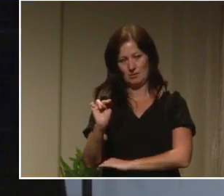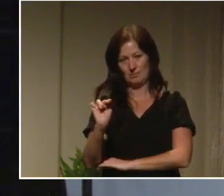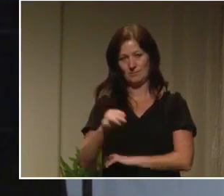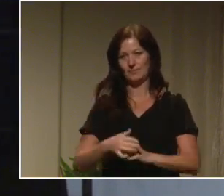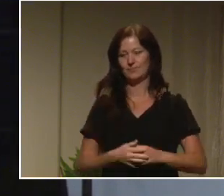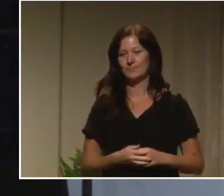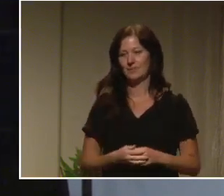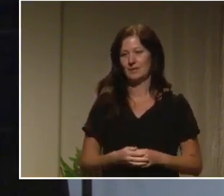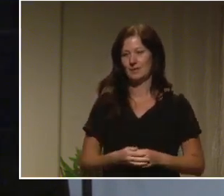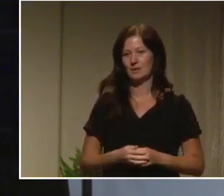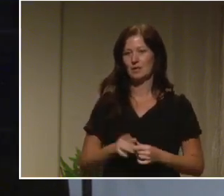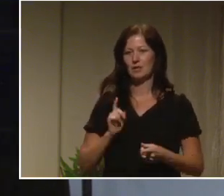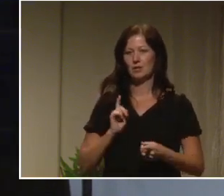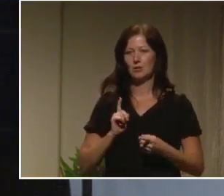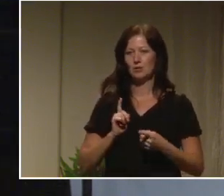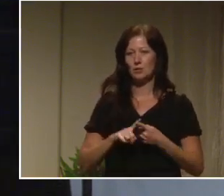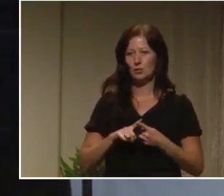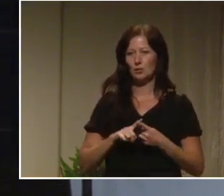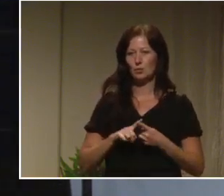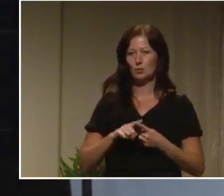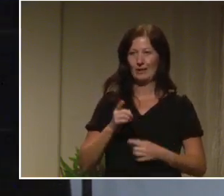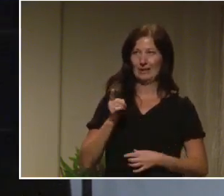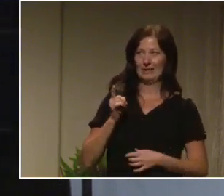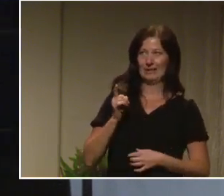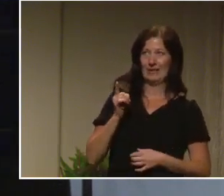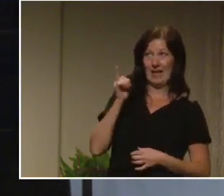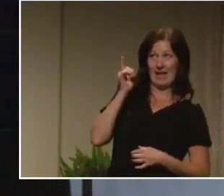where it says, "To him who loves us